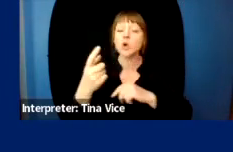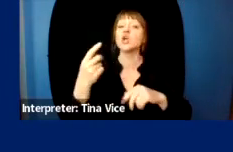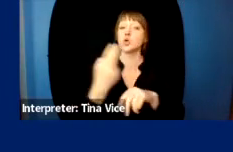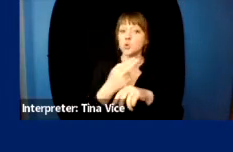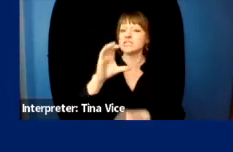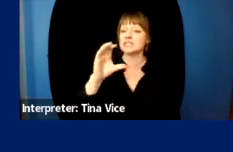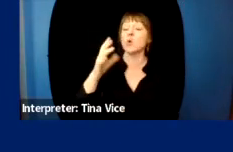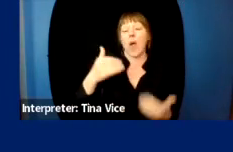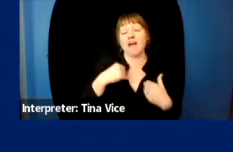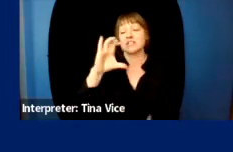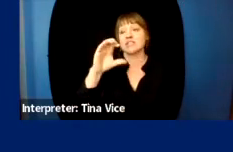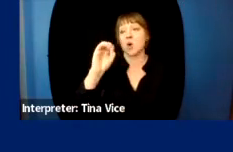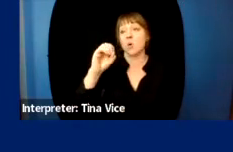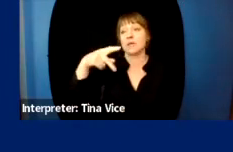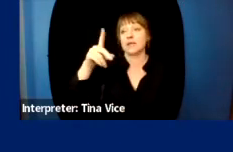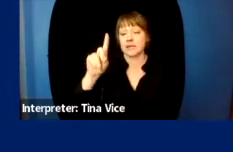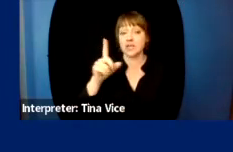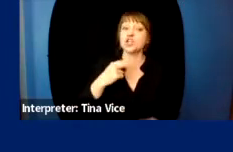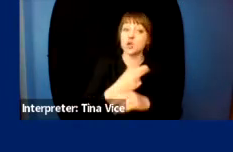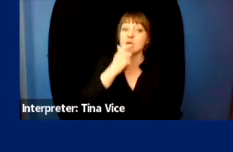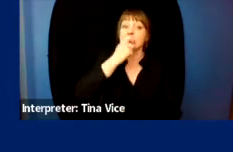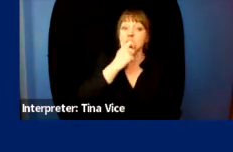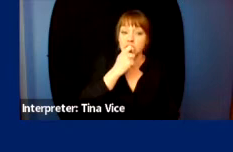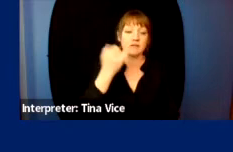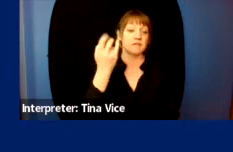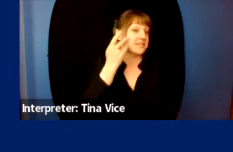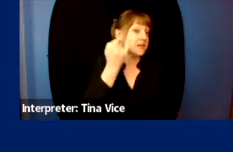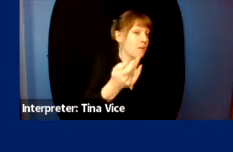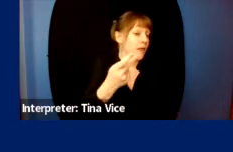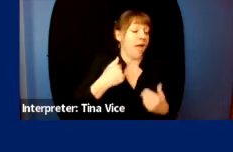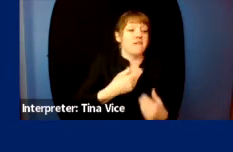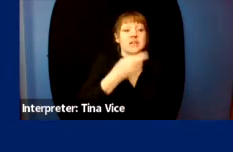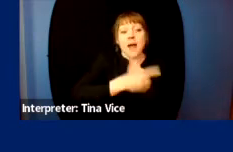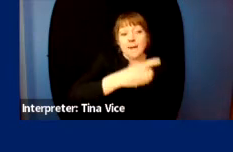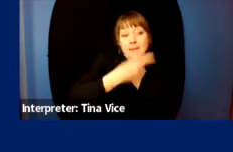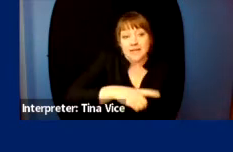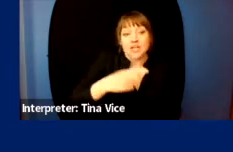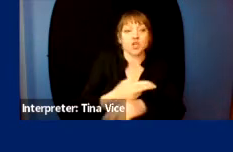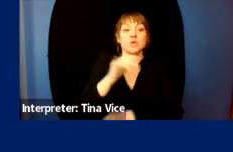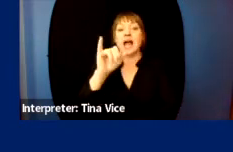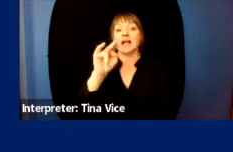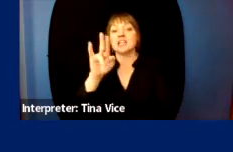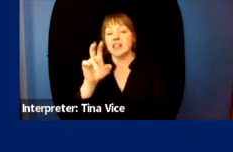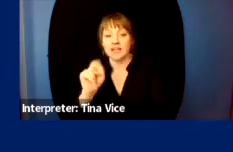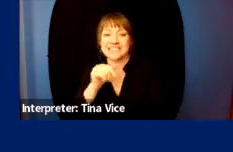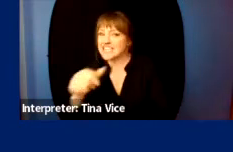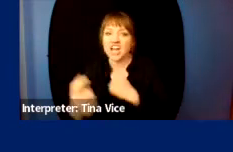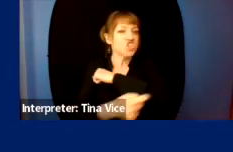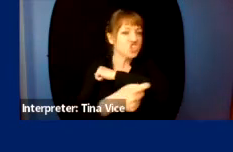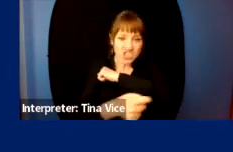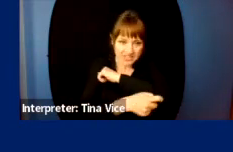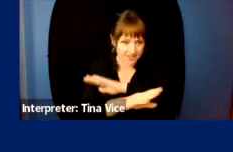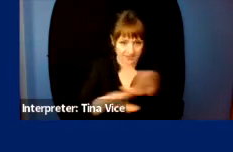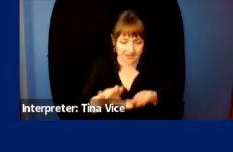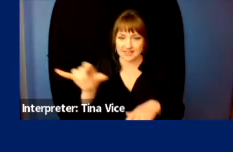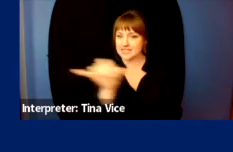inhaler. It's not cheating for somebody who's diabetic to use insulin. It is not cheating for somebody who has Suboxone or methadone for their opioid